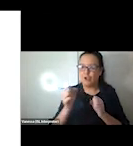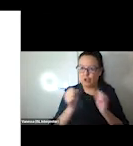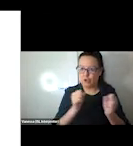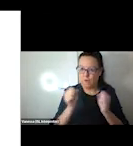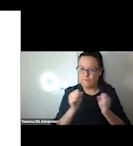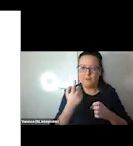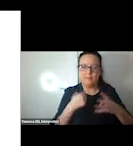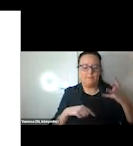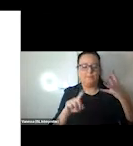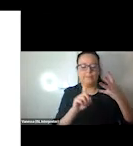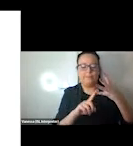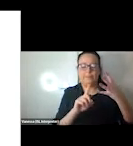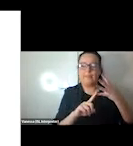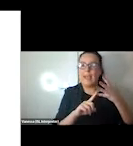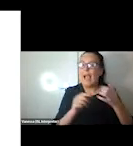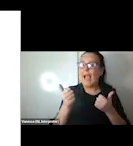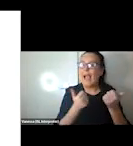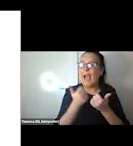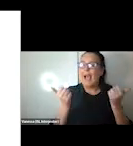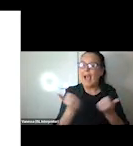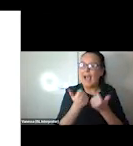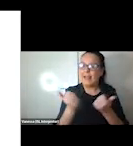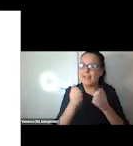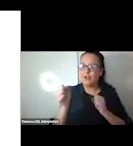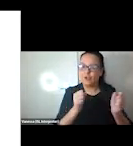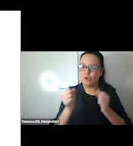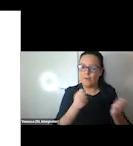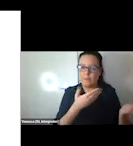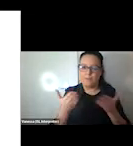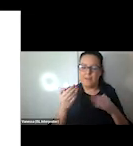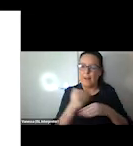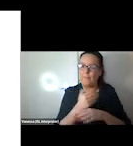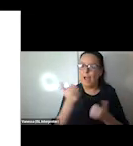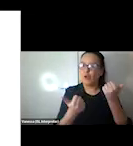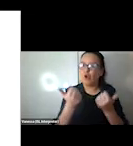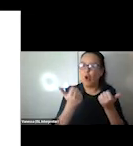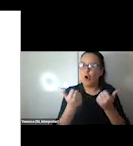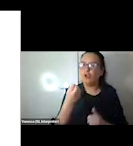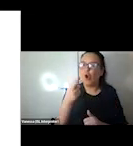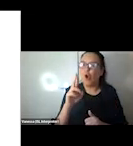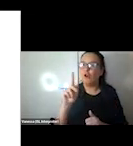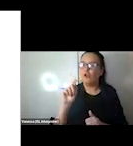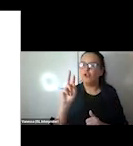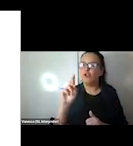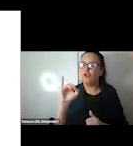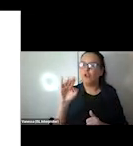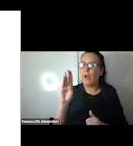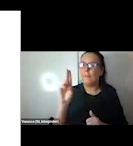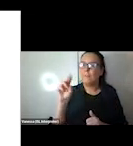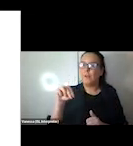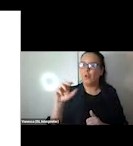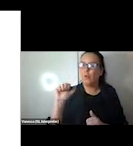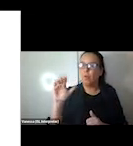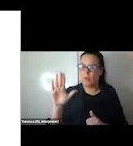service provided by a court or any other tribunal. But I think the first clause there, the use of any place